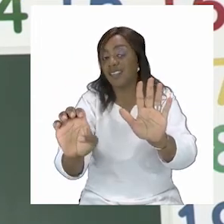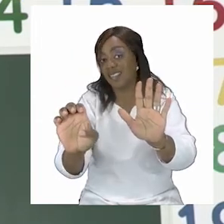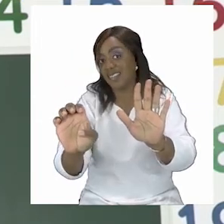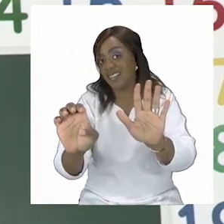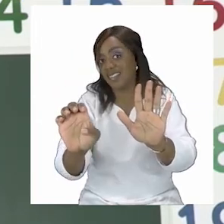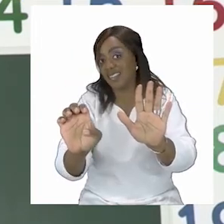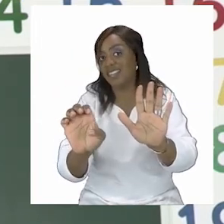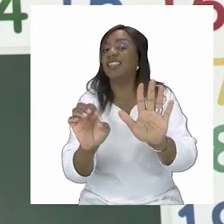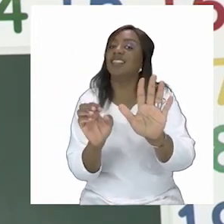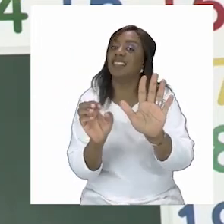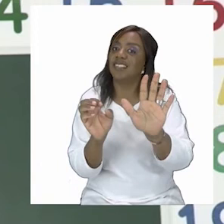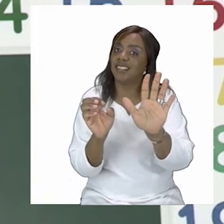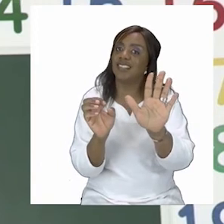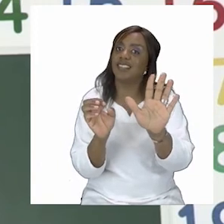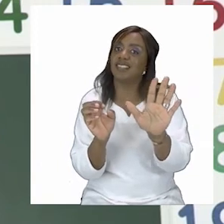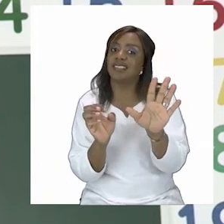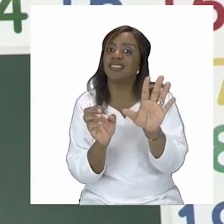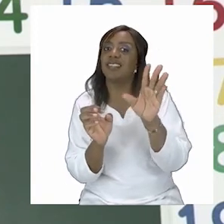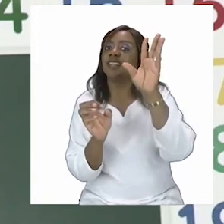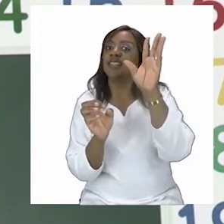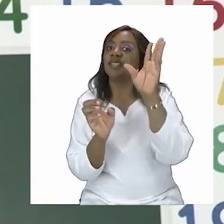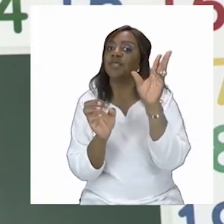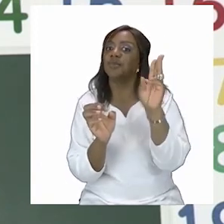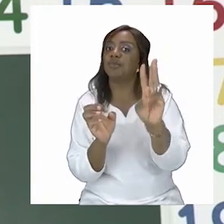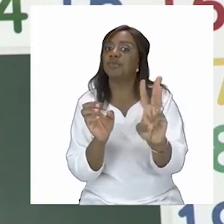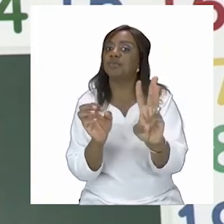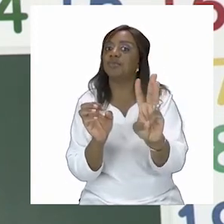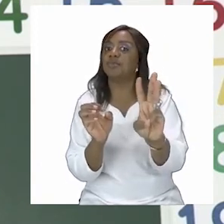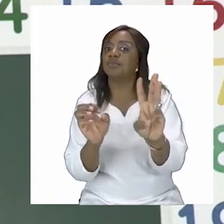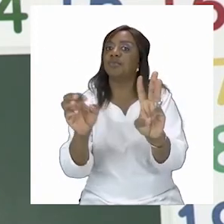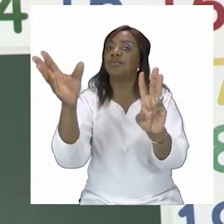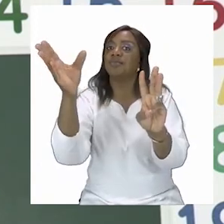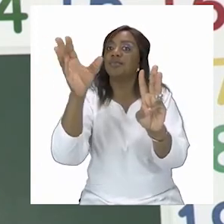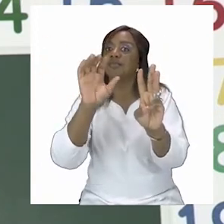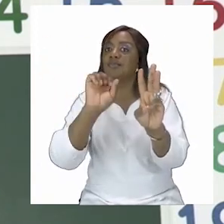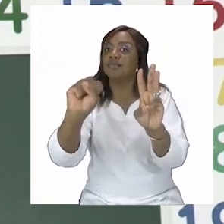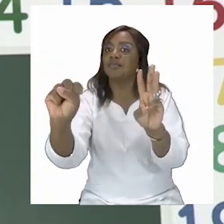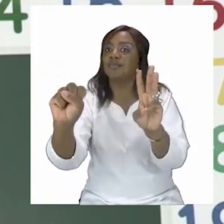let's go, 5, very good,